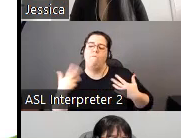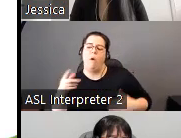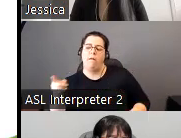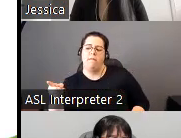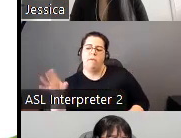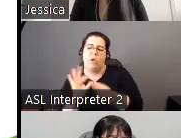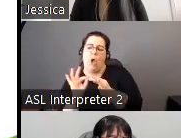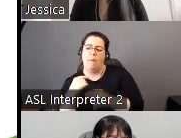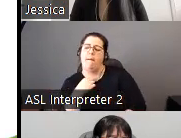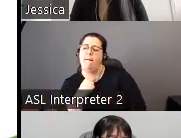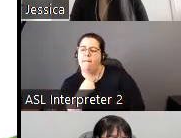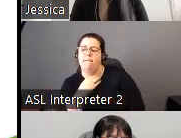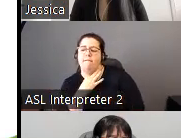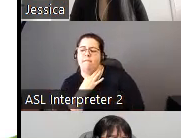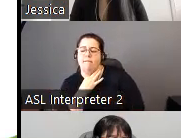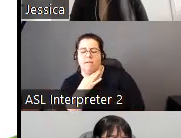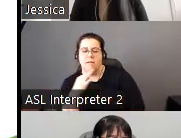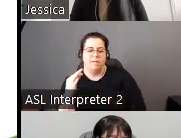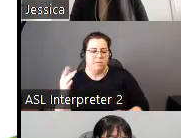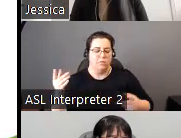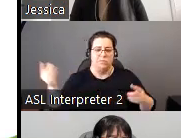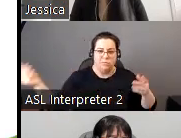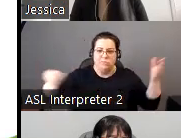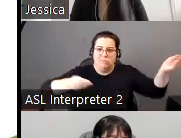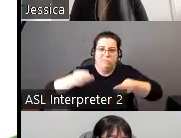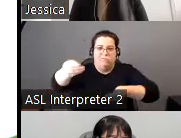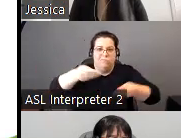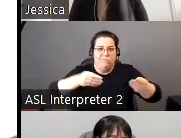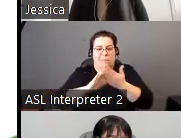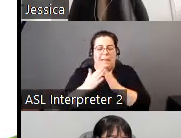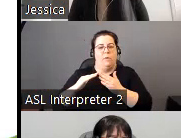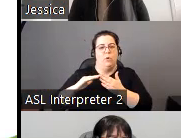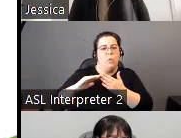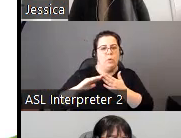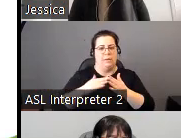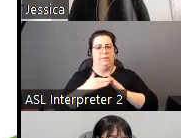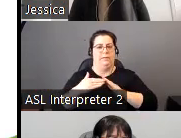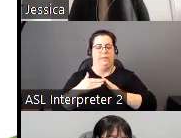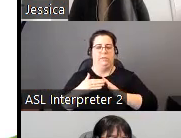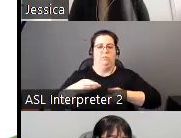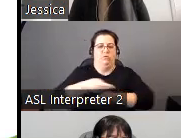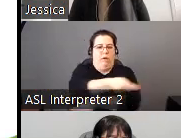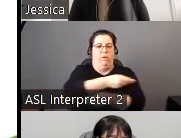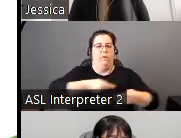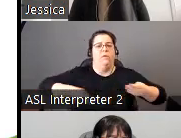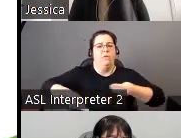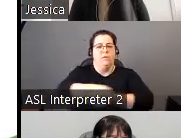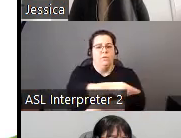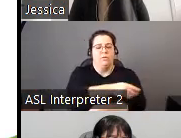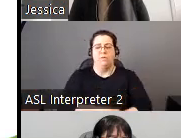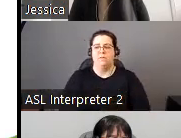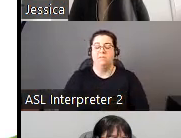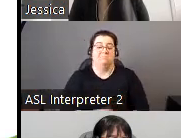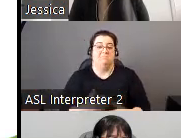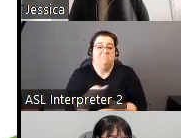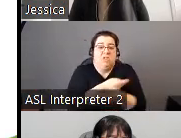I'm interested in, and kind of create that sense of community to be able to share and exchange knowledge,